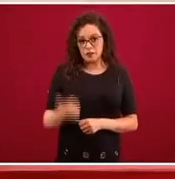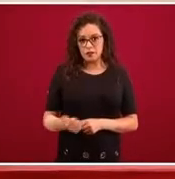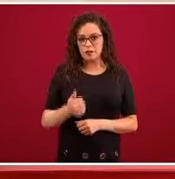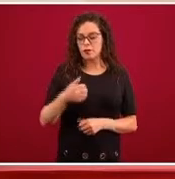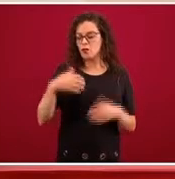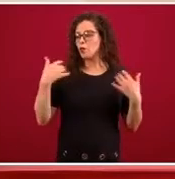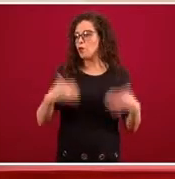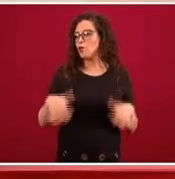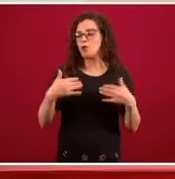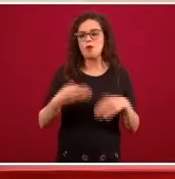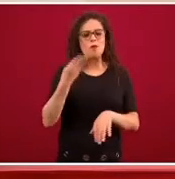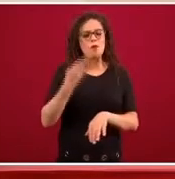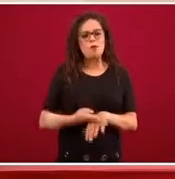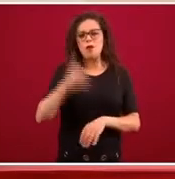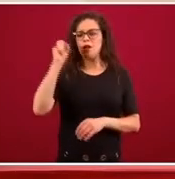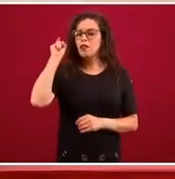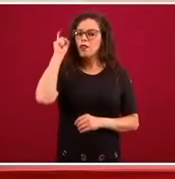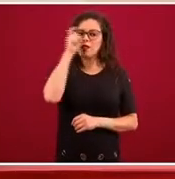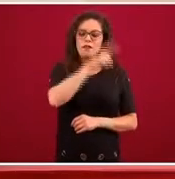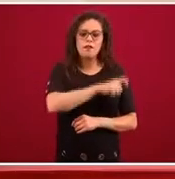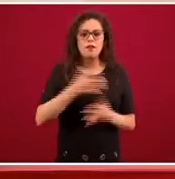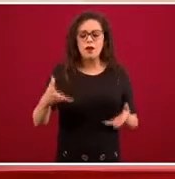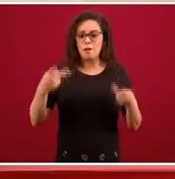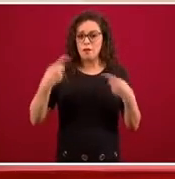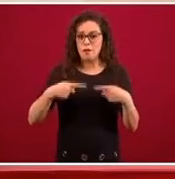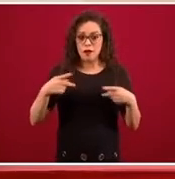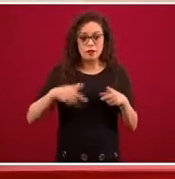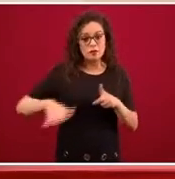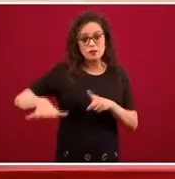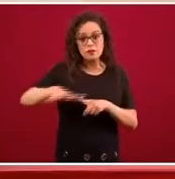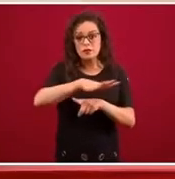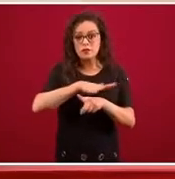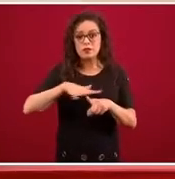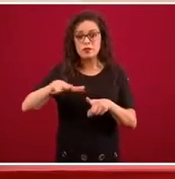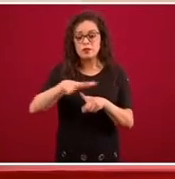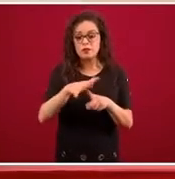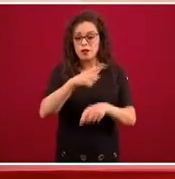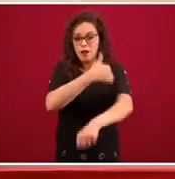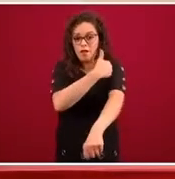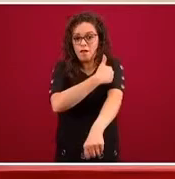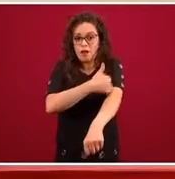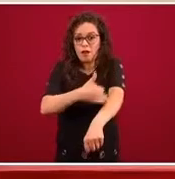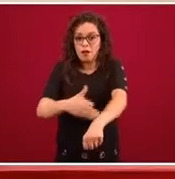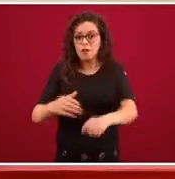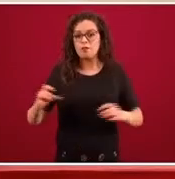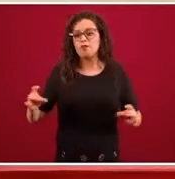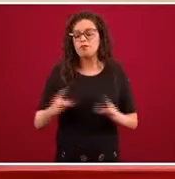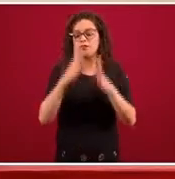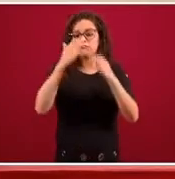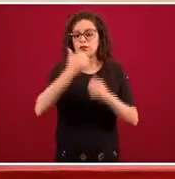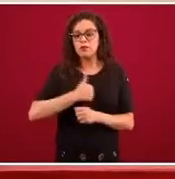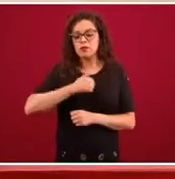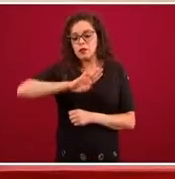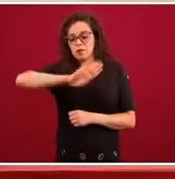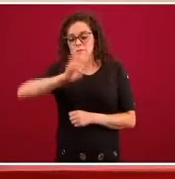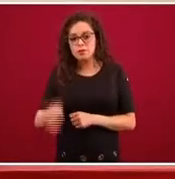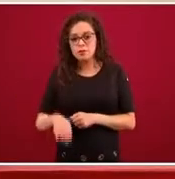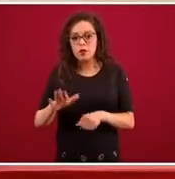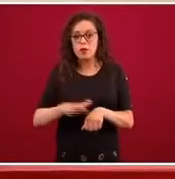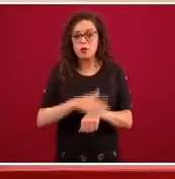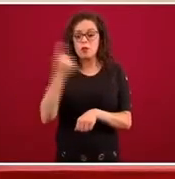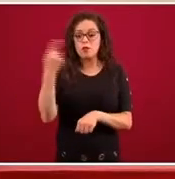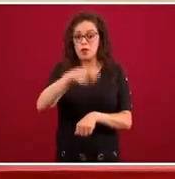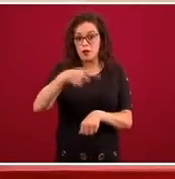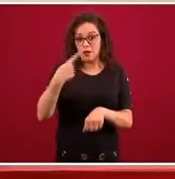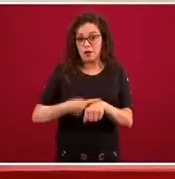very complex. This experience that the families have to go through, and I'm talking about